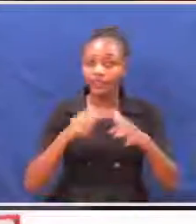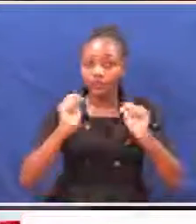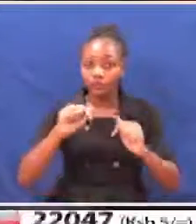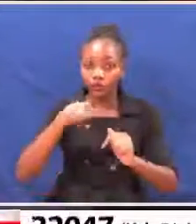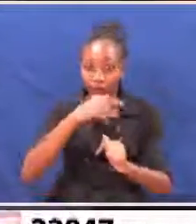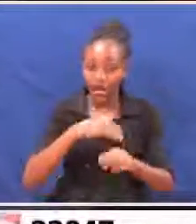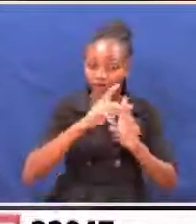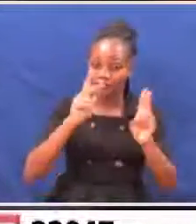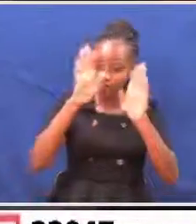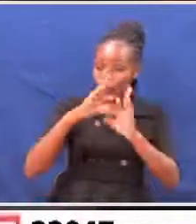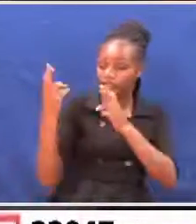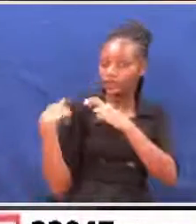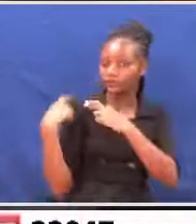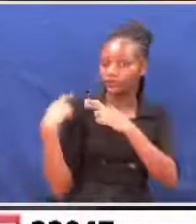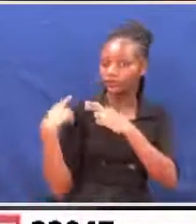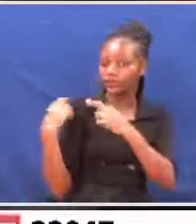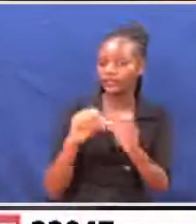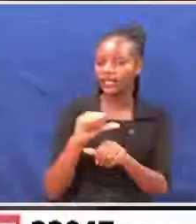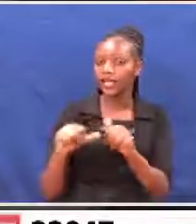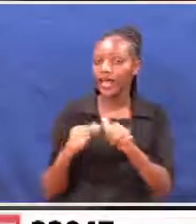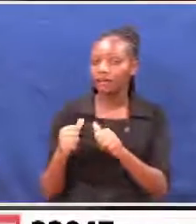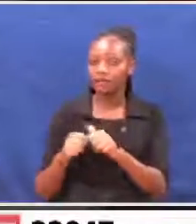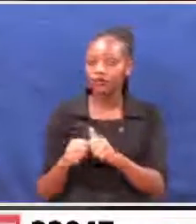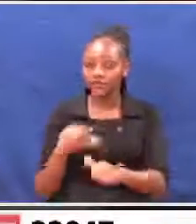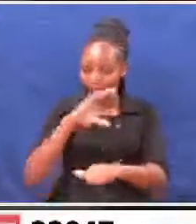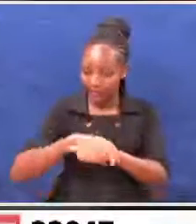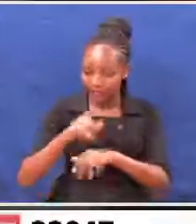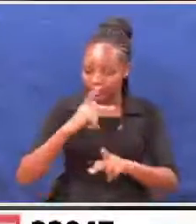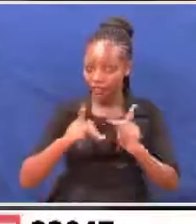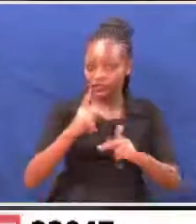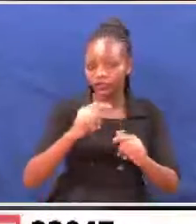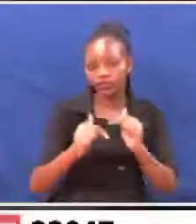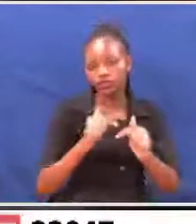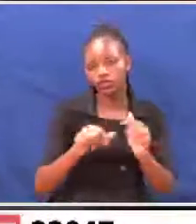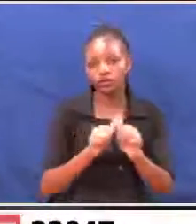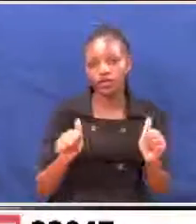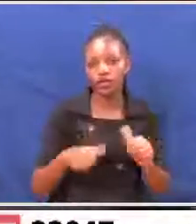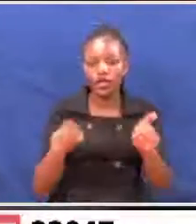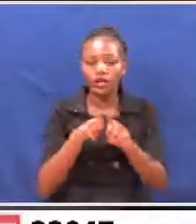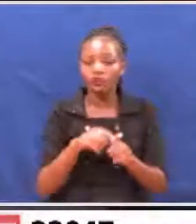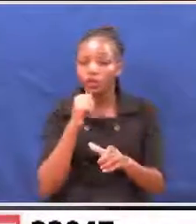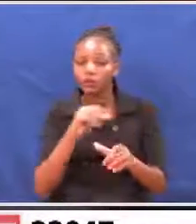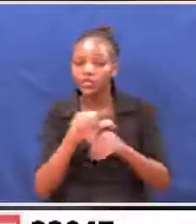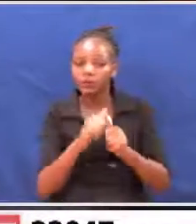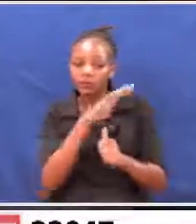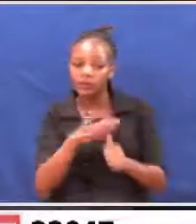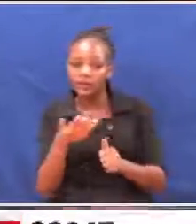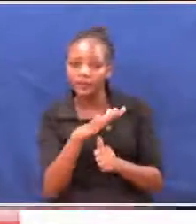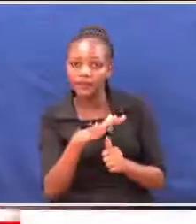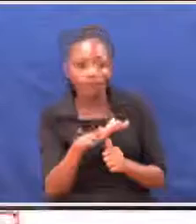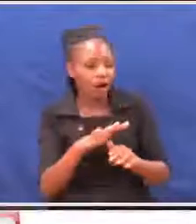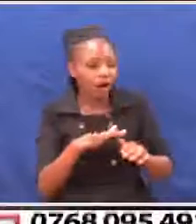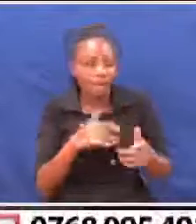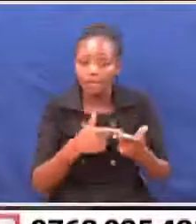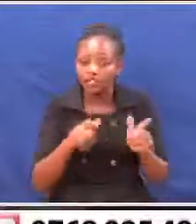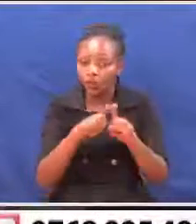role in terms of getting this process going forward, not just in parliament when it gets to parliament,